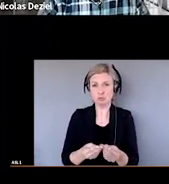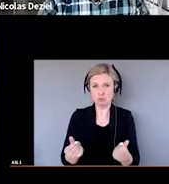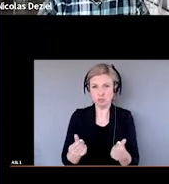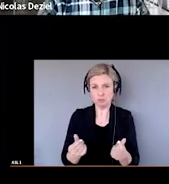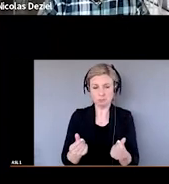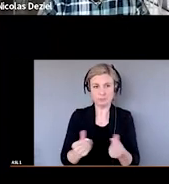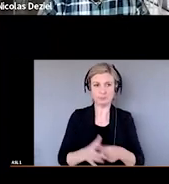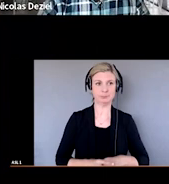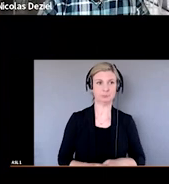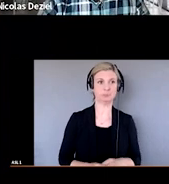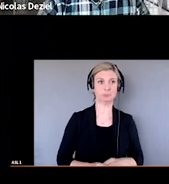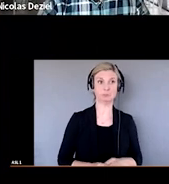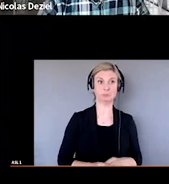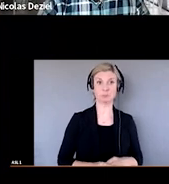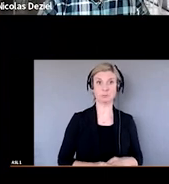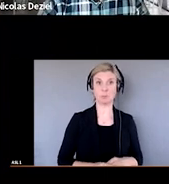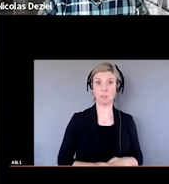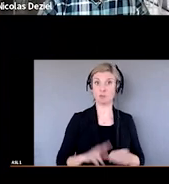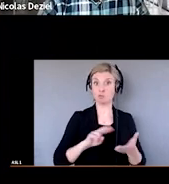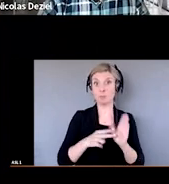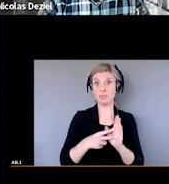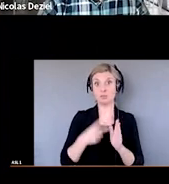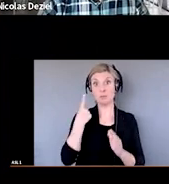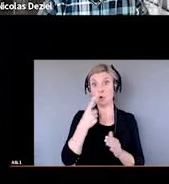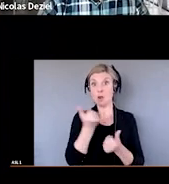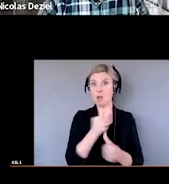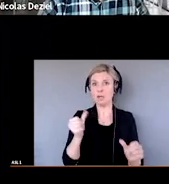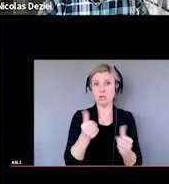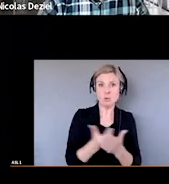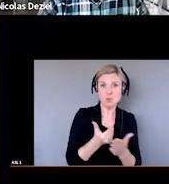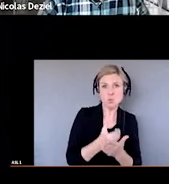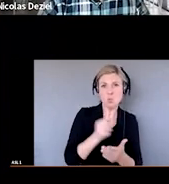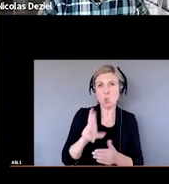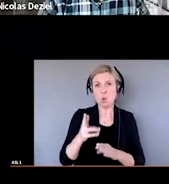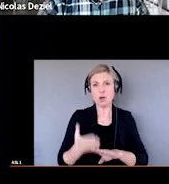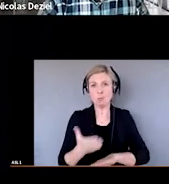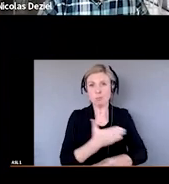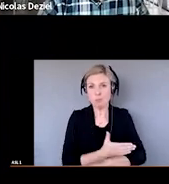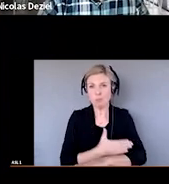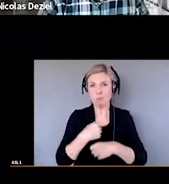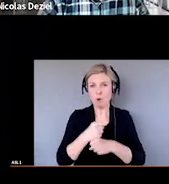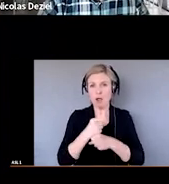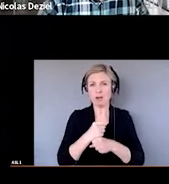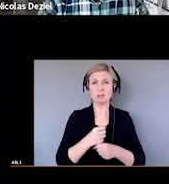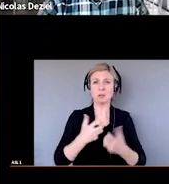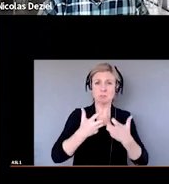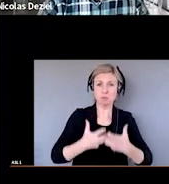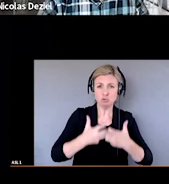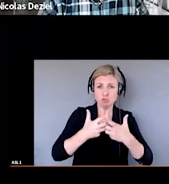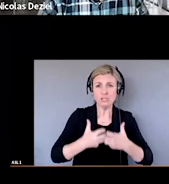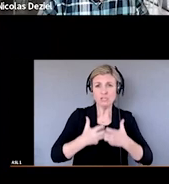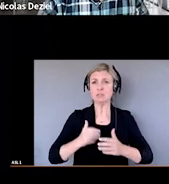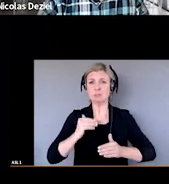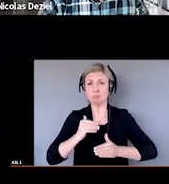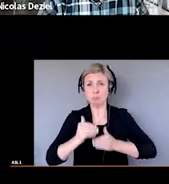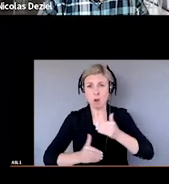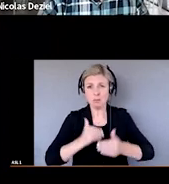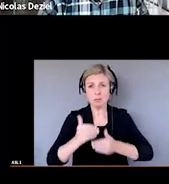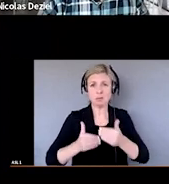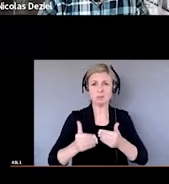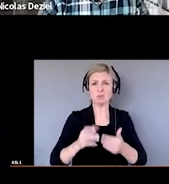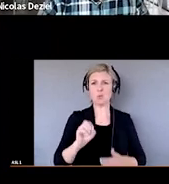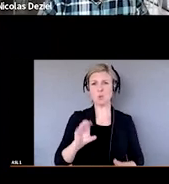It applies to new or improved products, machines, processes, and compositions of matter.